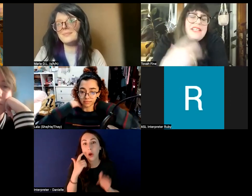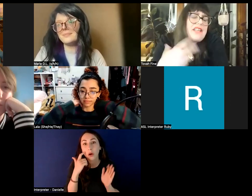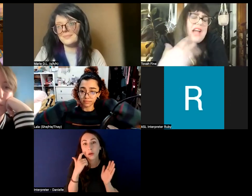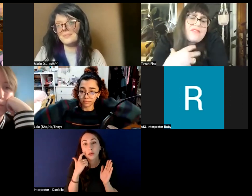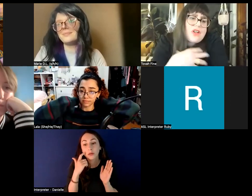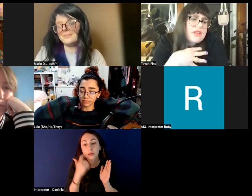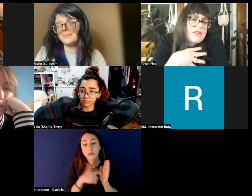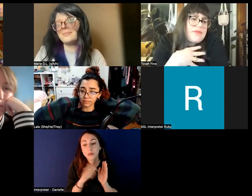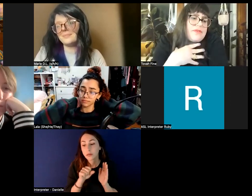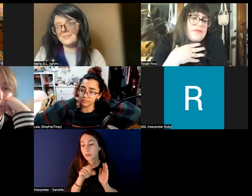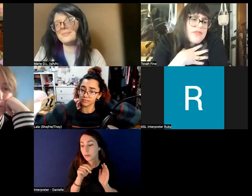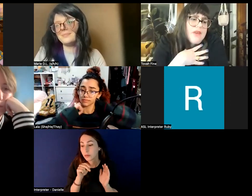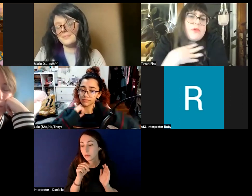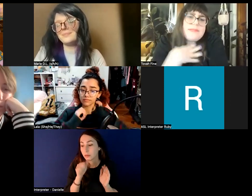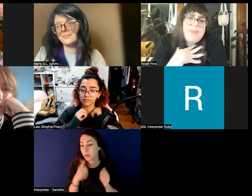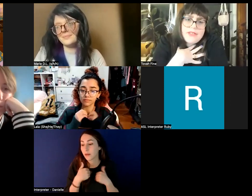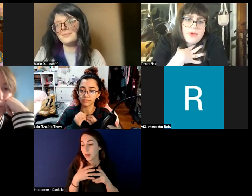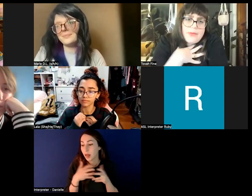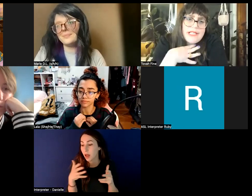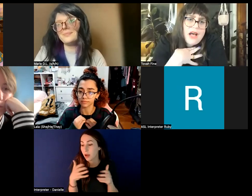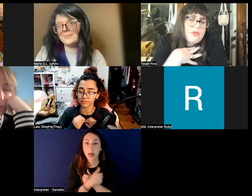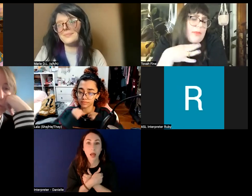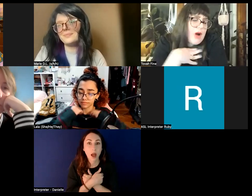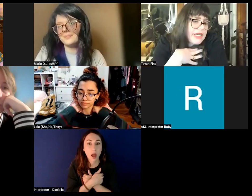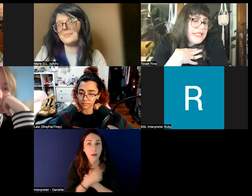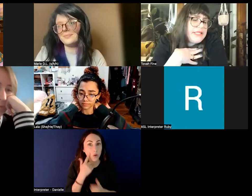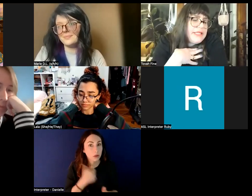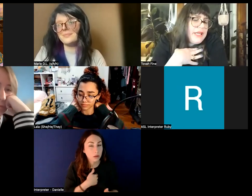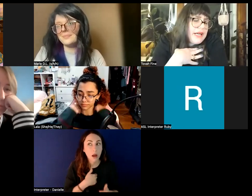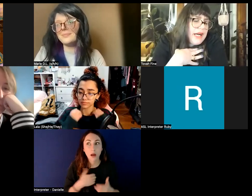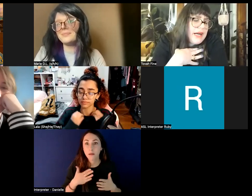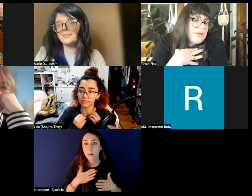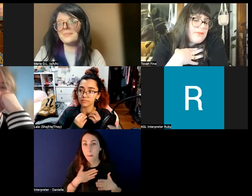yeah, I didn't have a lot of love or respect for myself or my body.